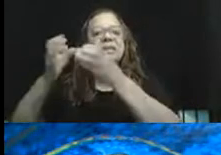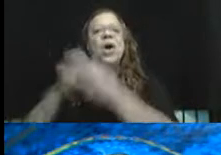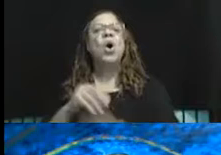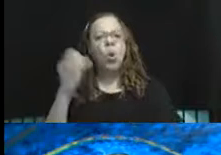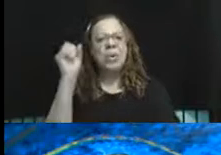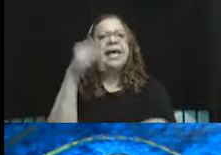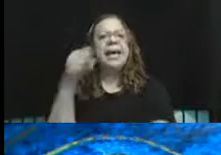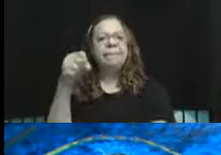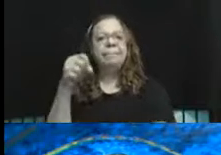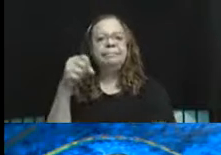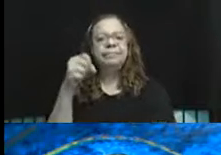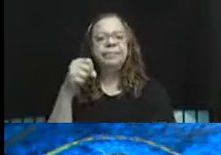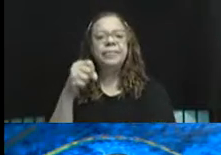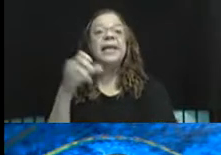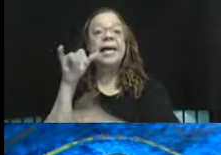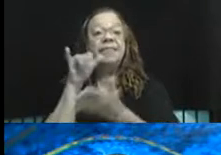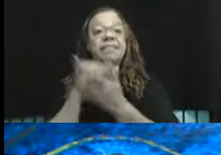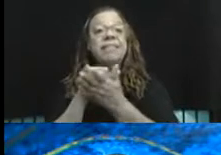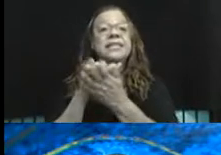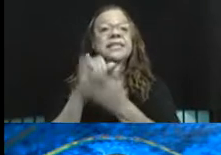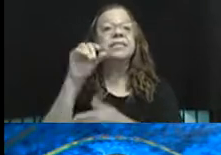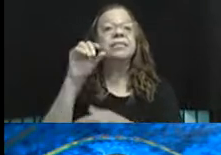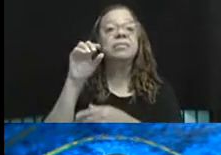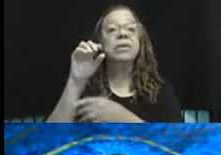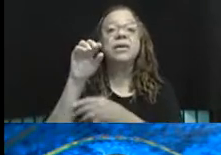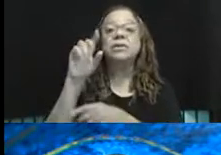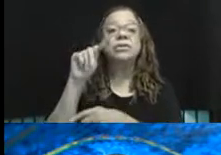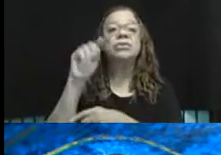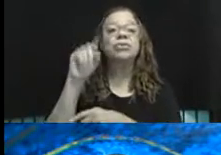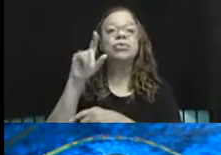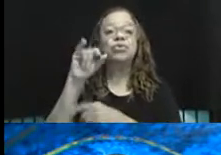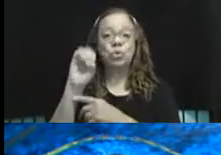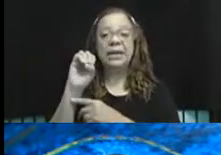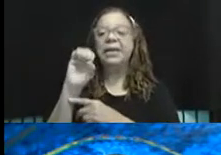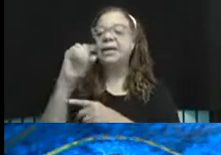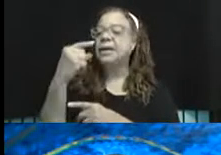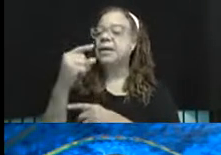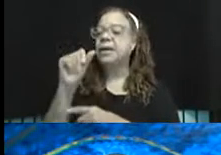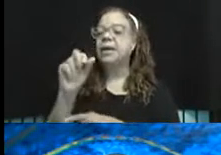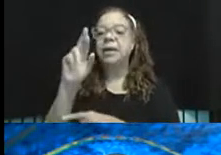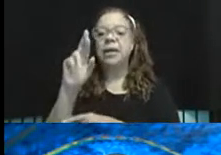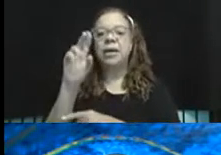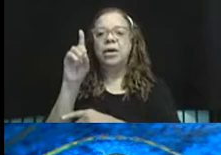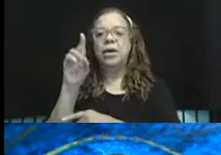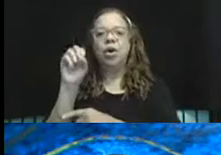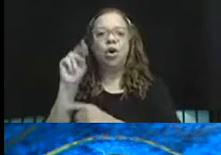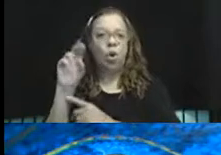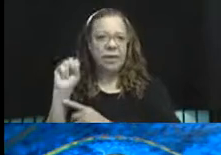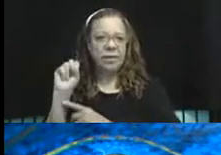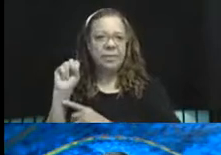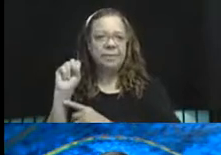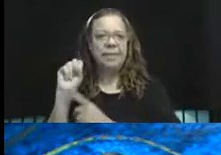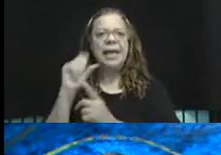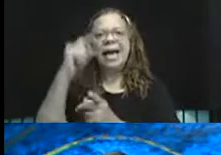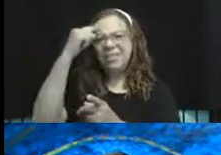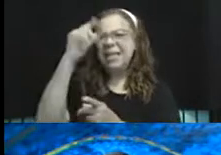was that's at Chantilly Gardens in the Berkshires. It's in, I forget, Kingsborough? No,